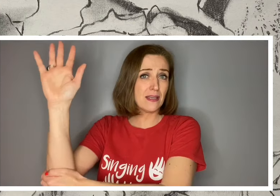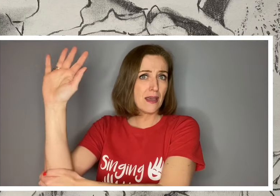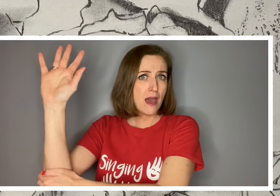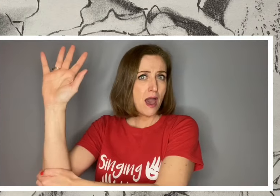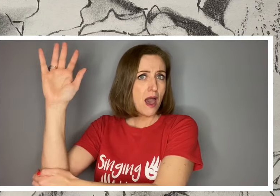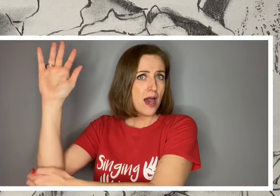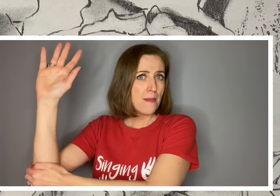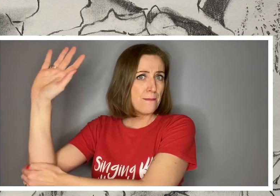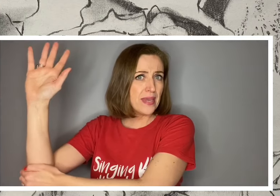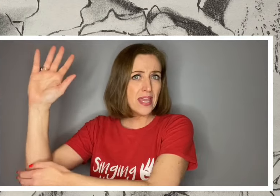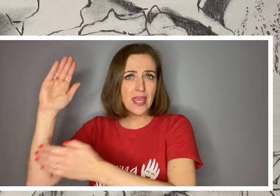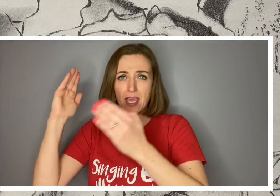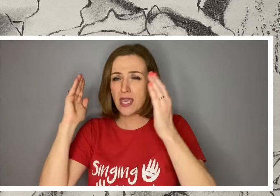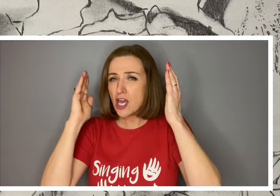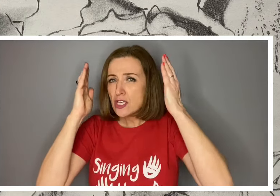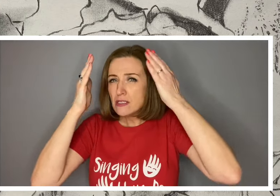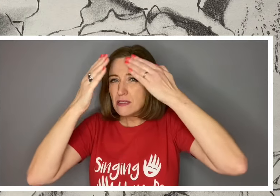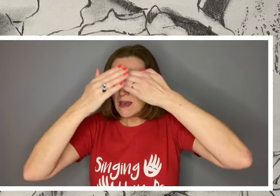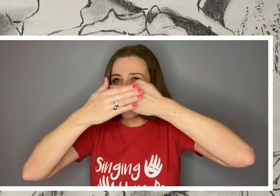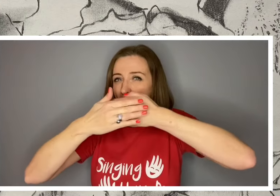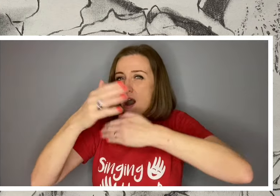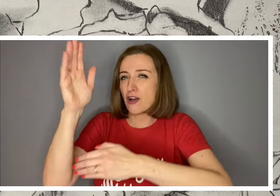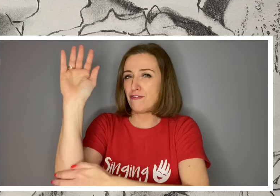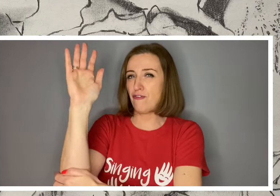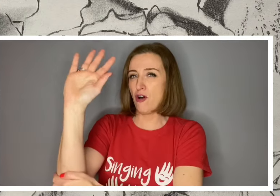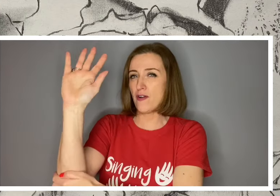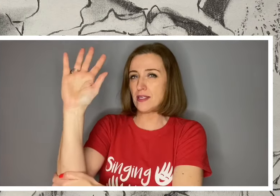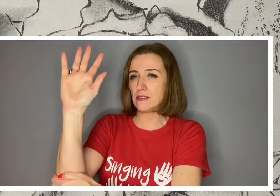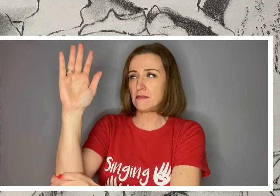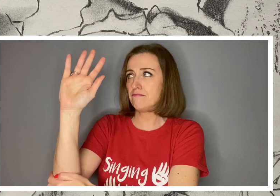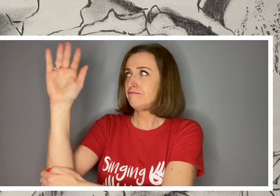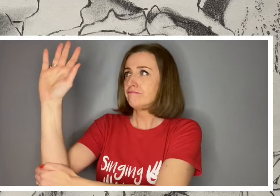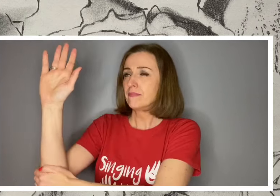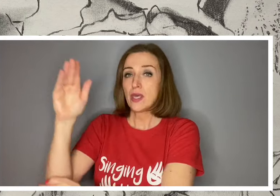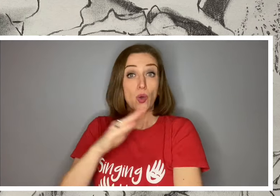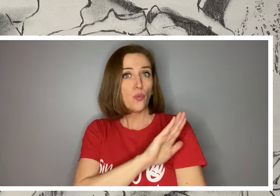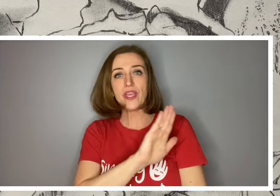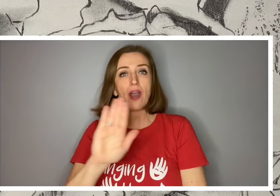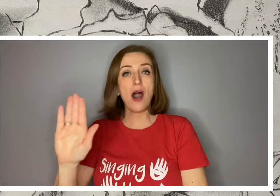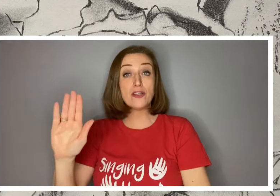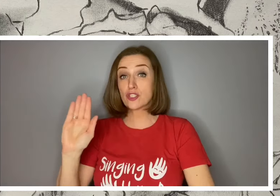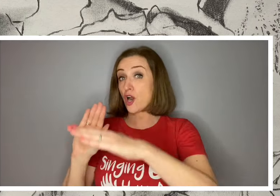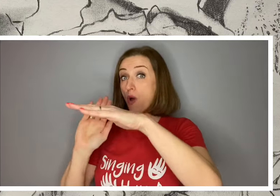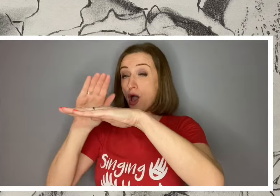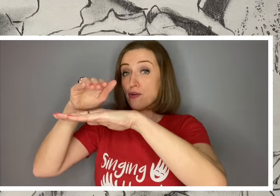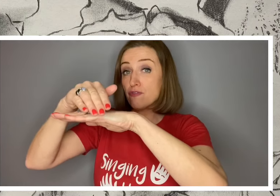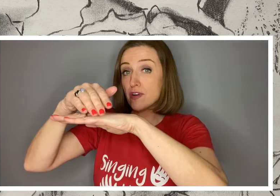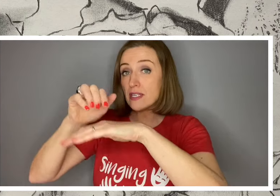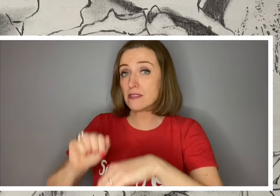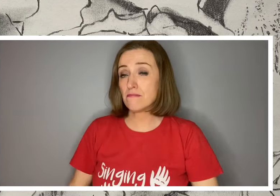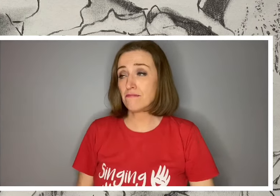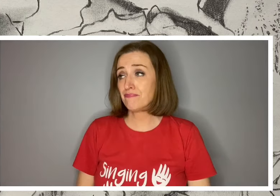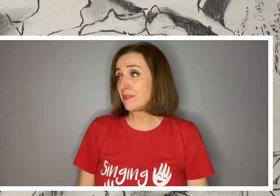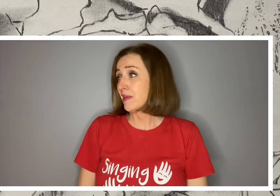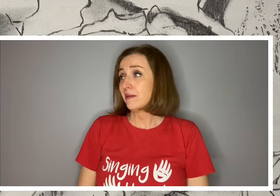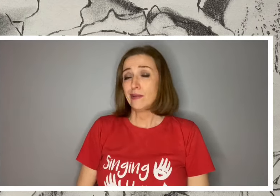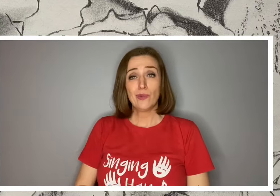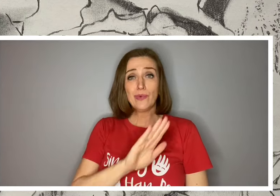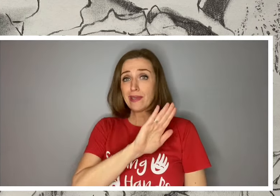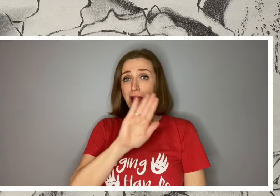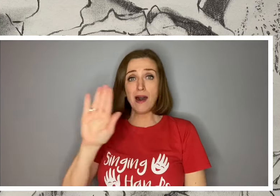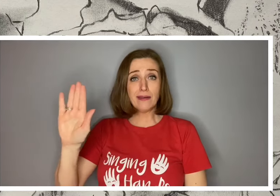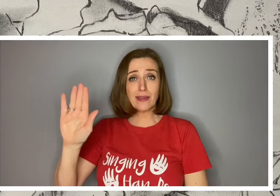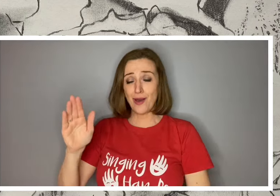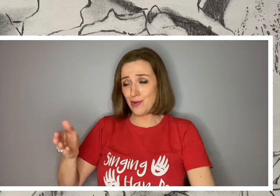forest. A big, dark forest. We can't go over it.